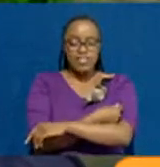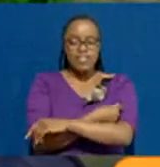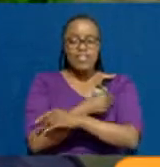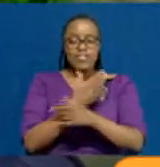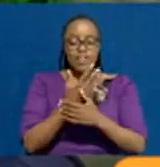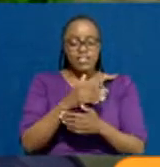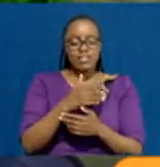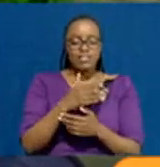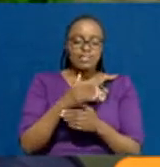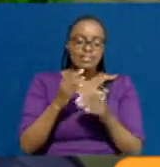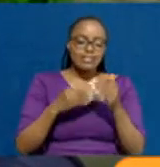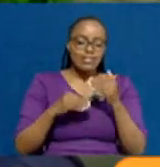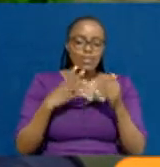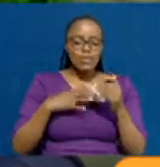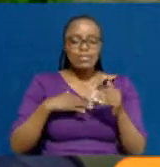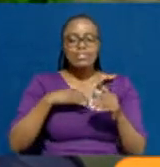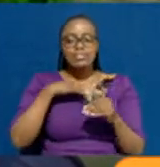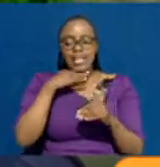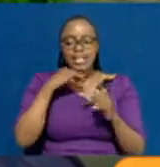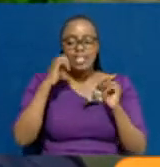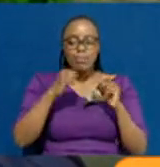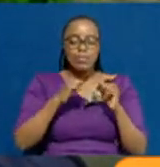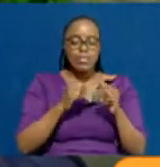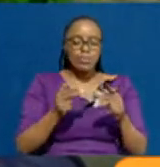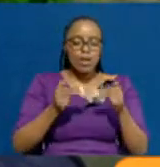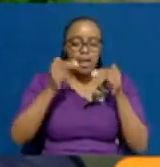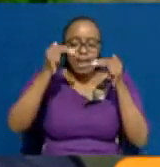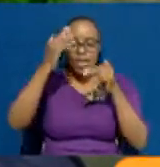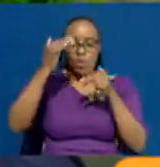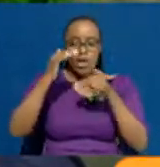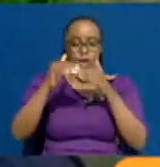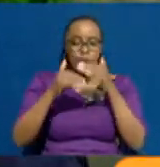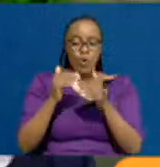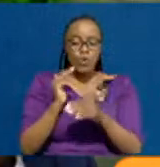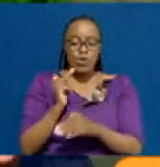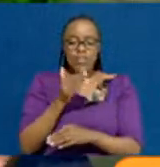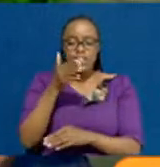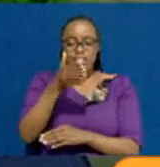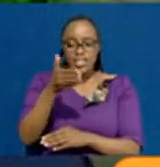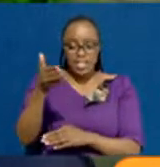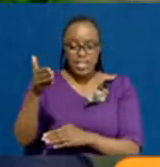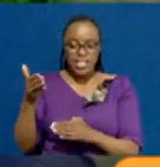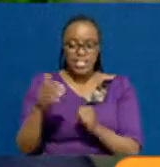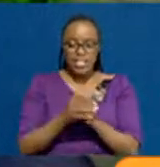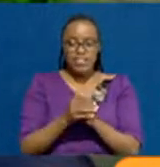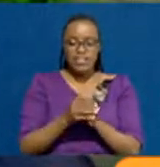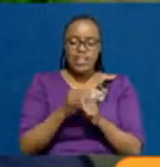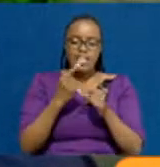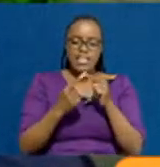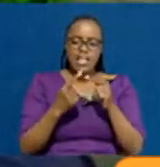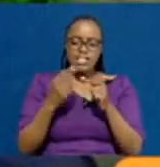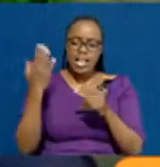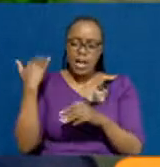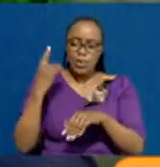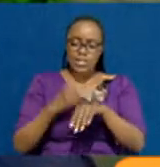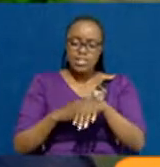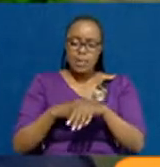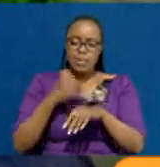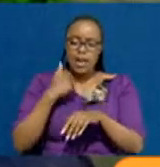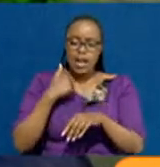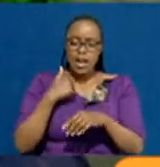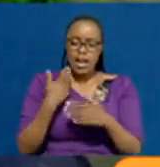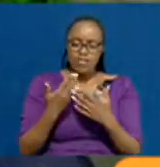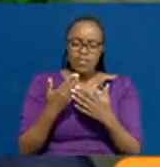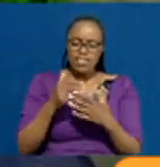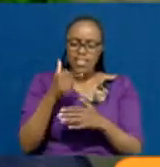5 mortality would actually be higher, because we are, all of us seated here, a few years ago, when we did not have the